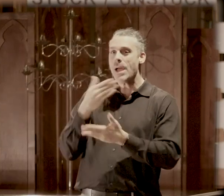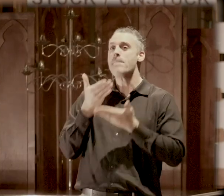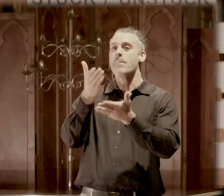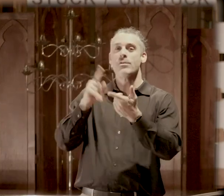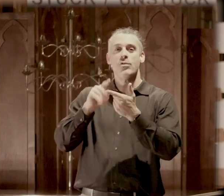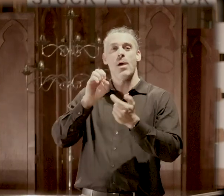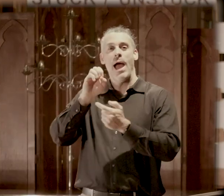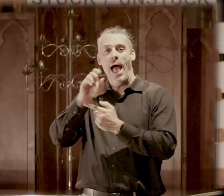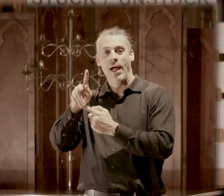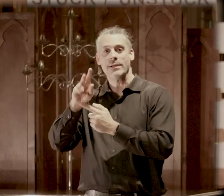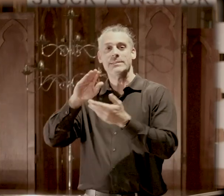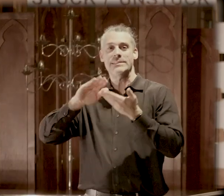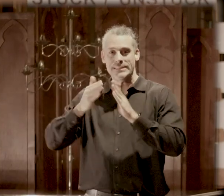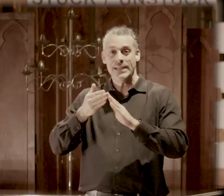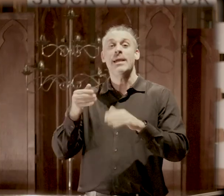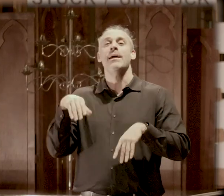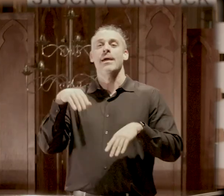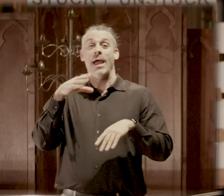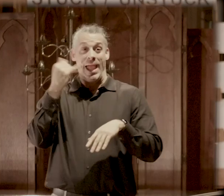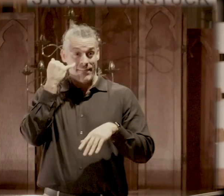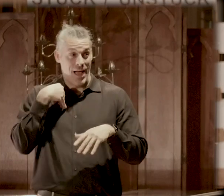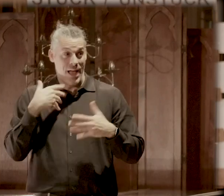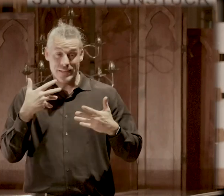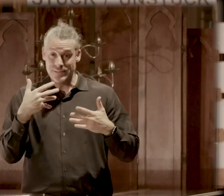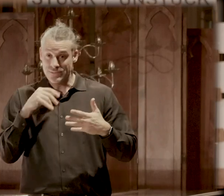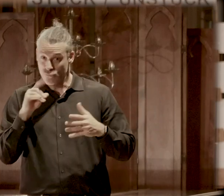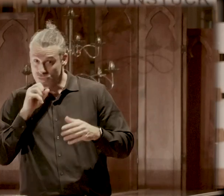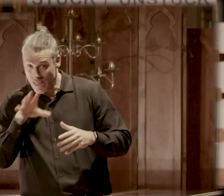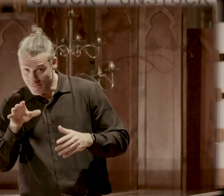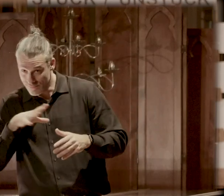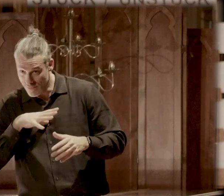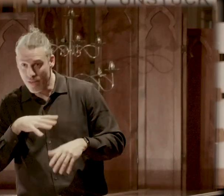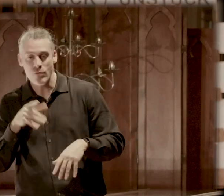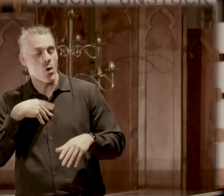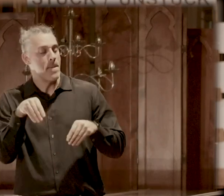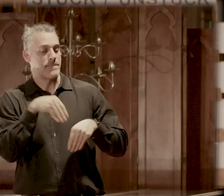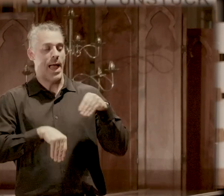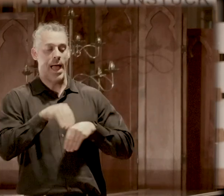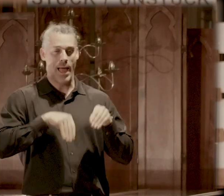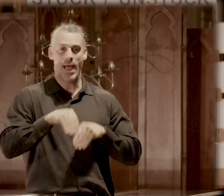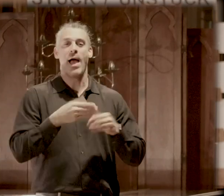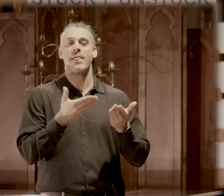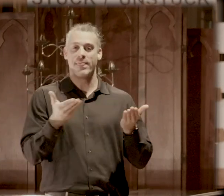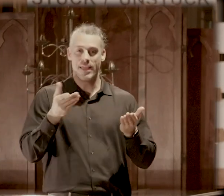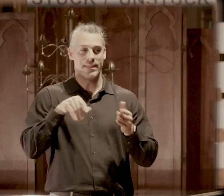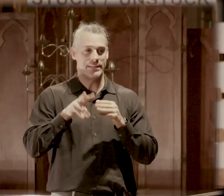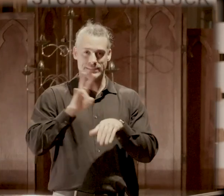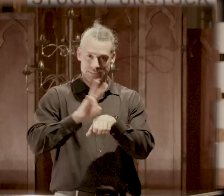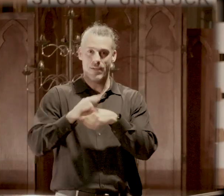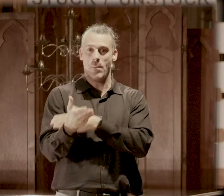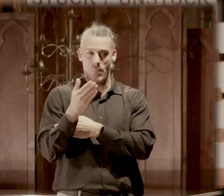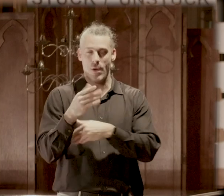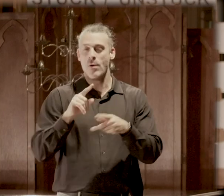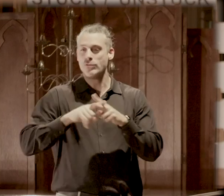take me to Elk City if I don't have to do anything. So we pack up the car on Saturday morning at 7 a.m.